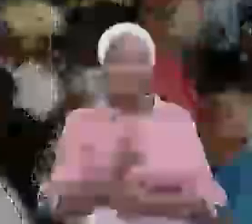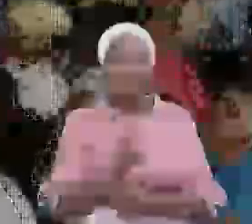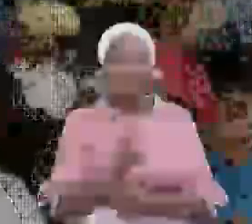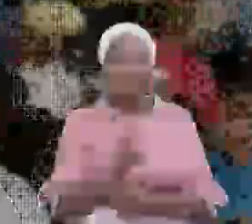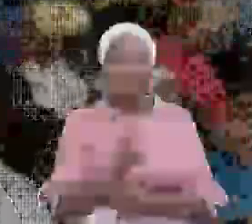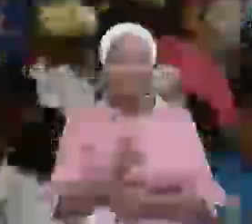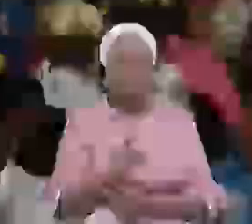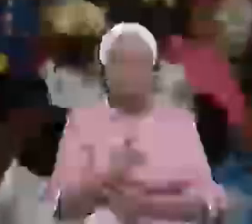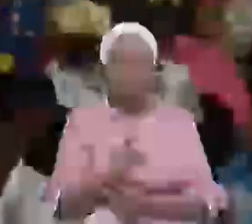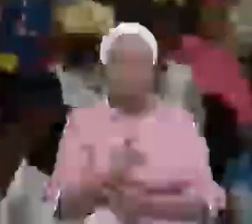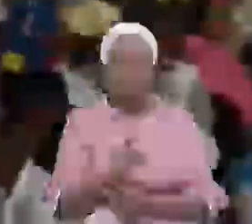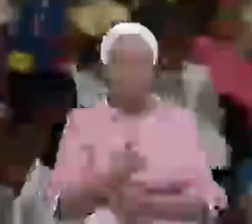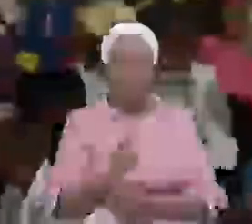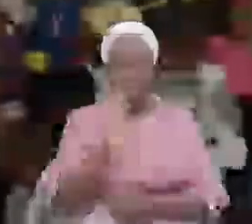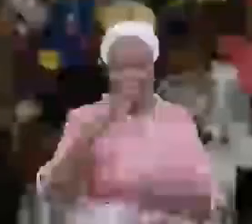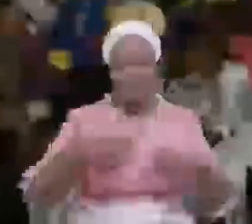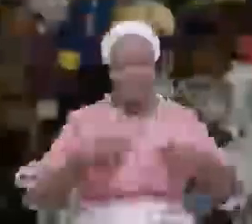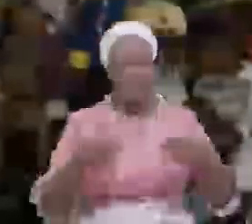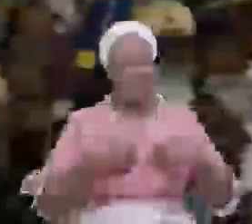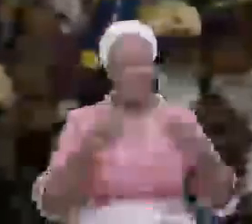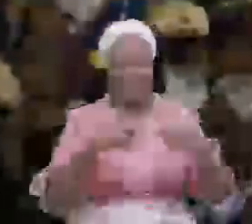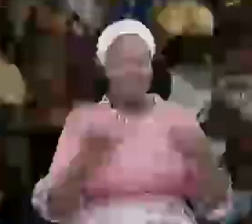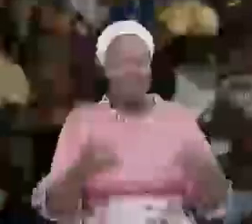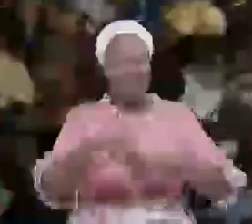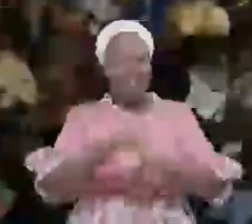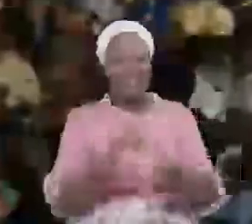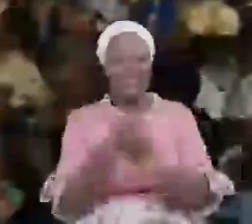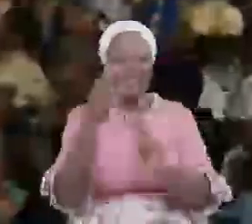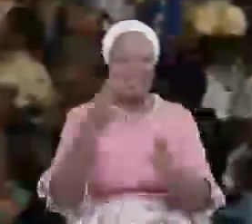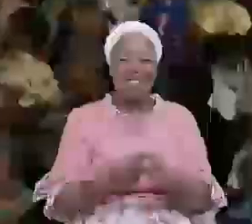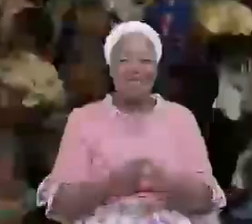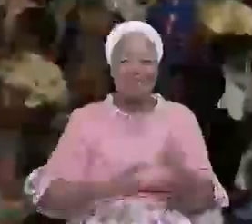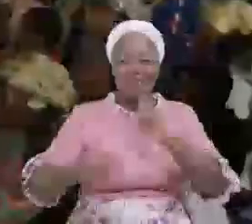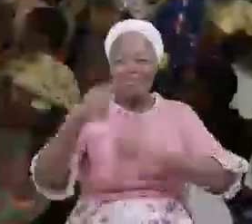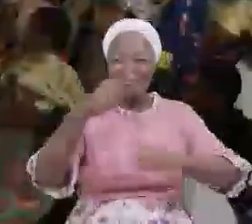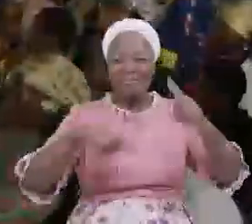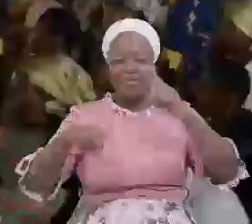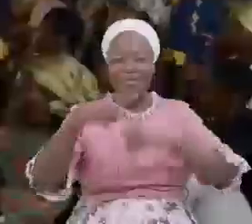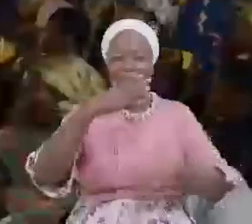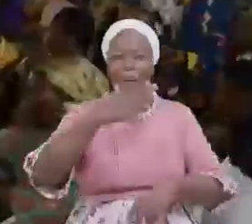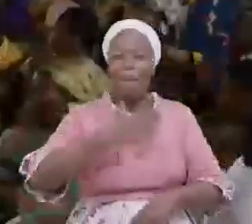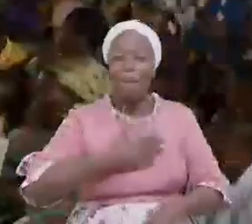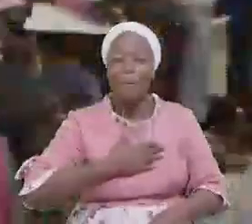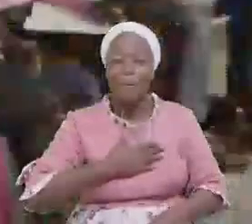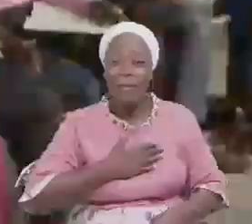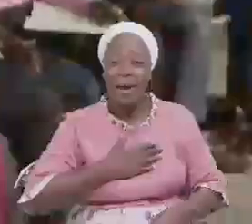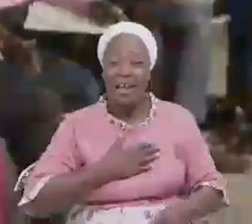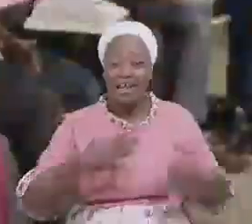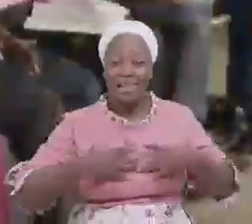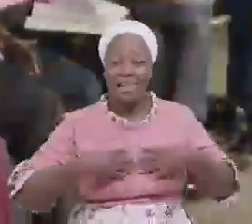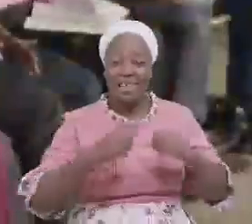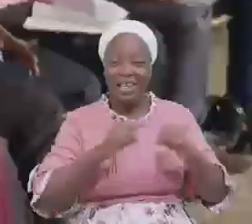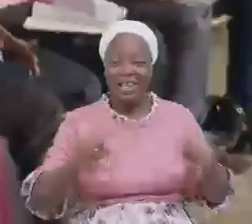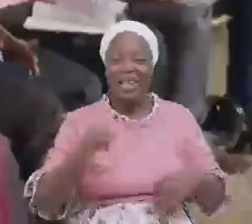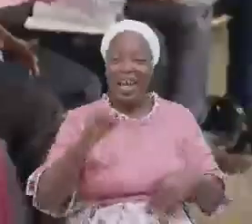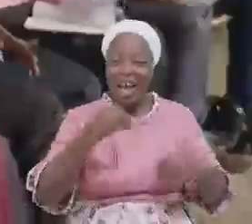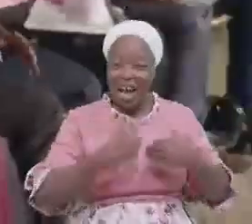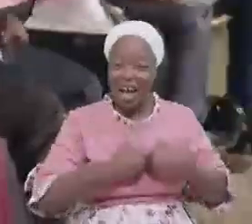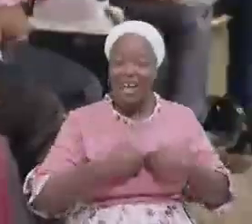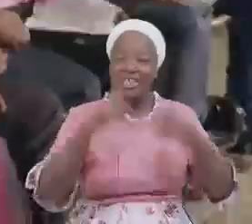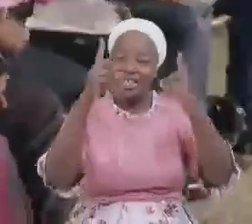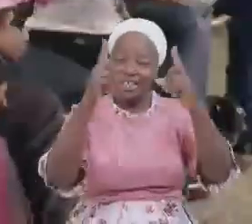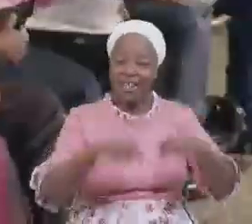Your healing has come tonight. My healing has come tonight.